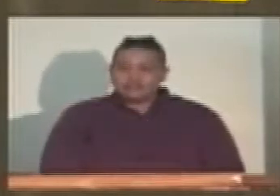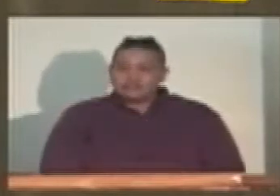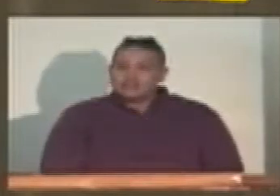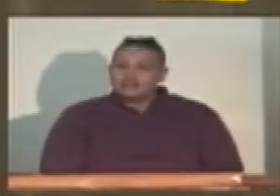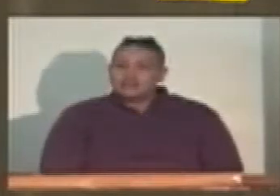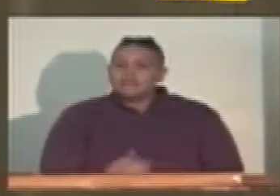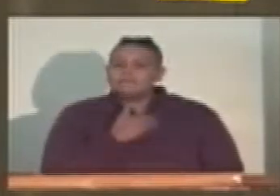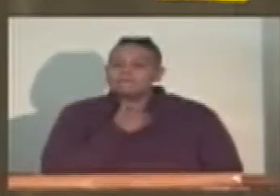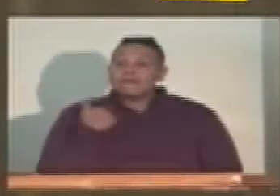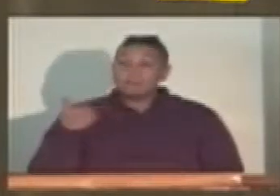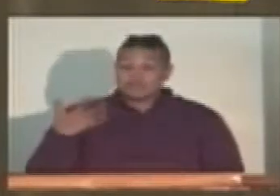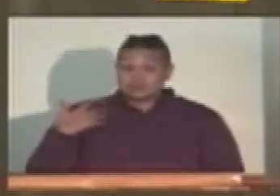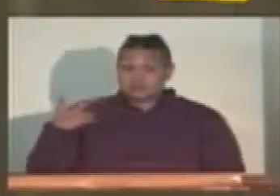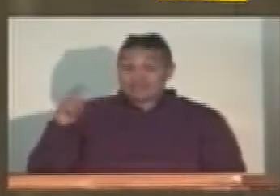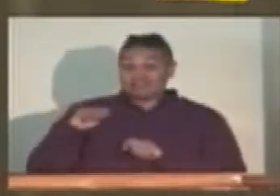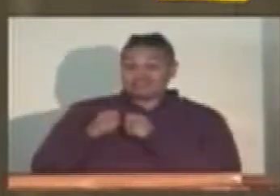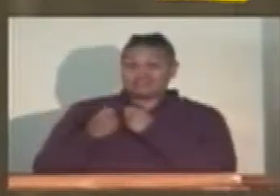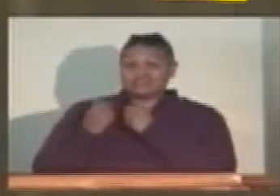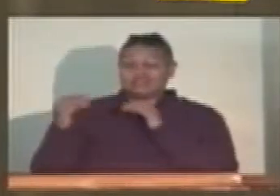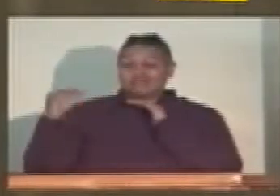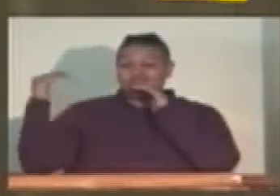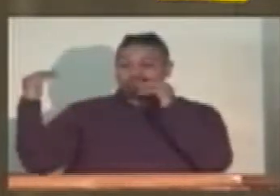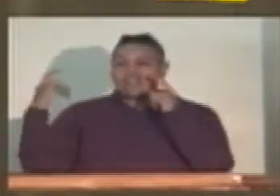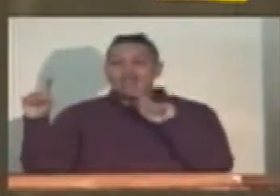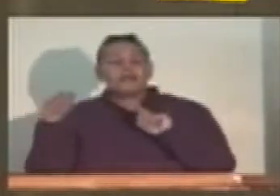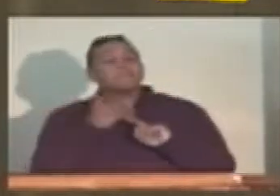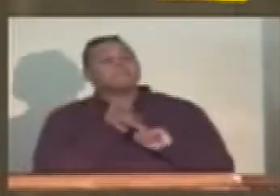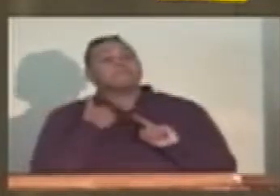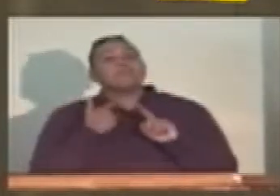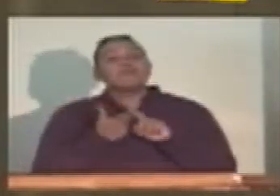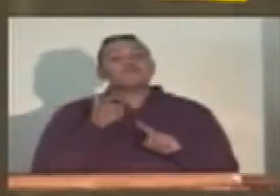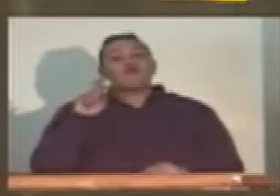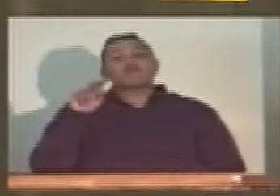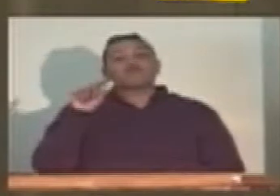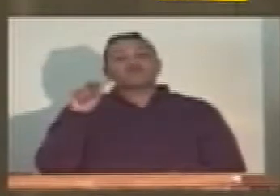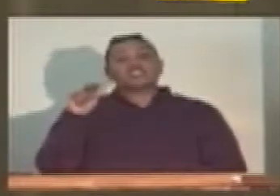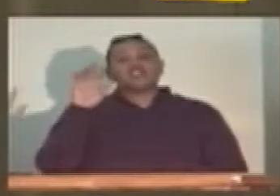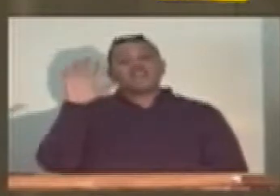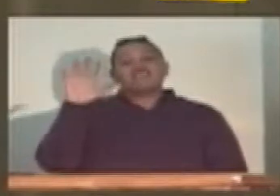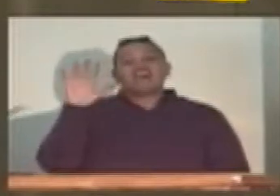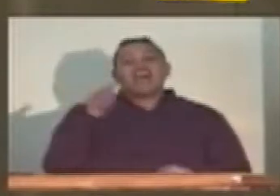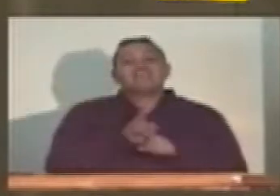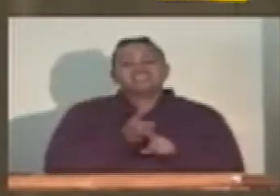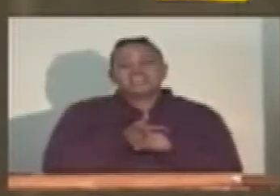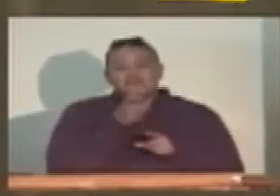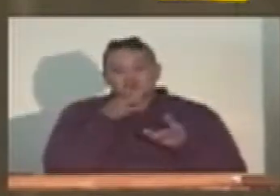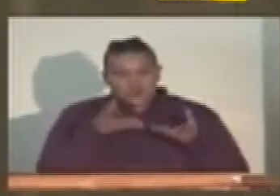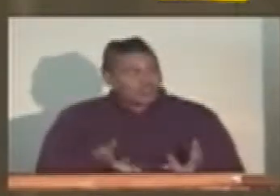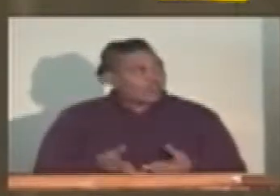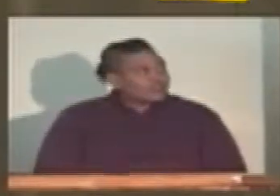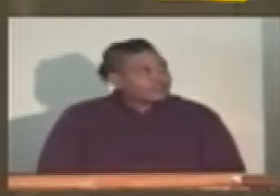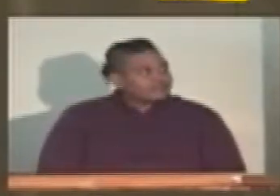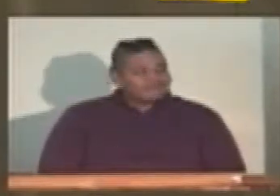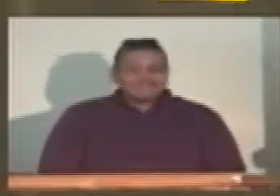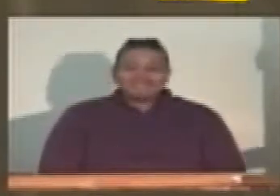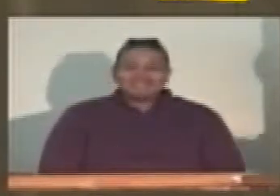Members of my executive, members from Region 5 present here.